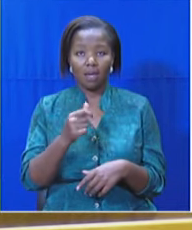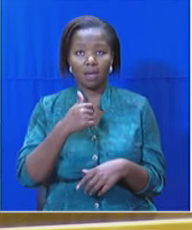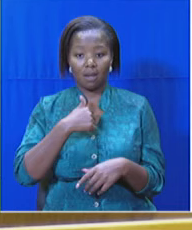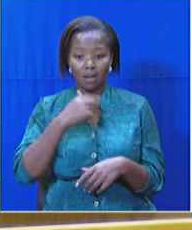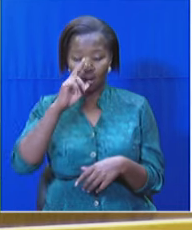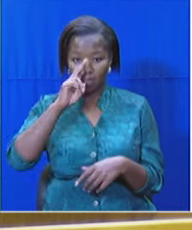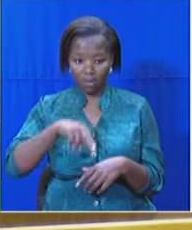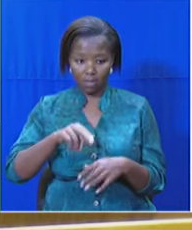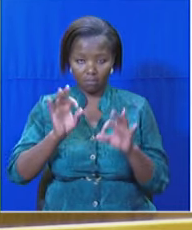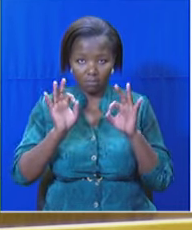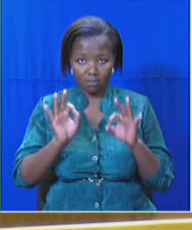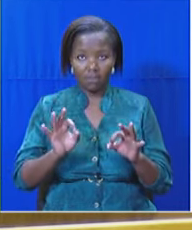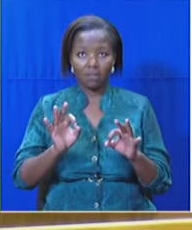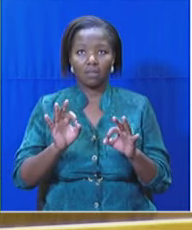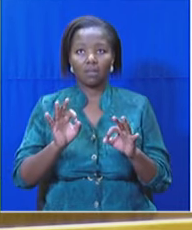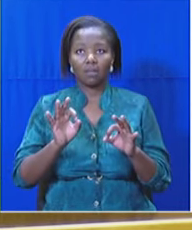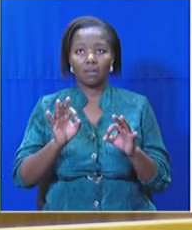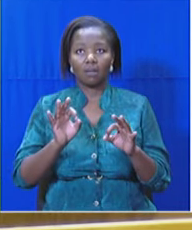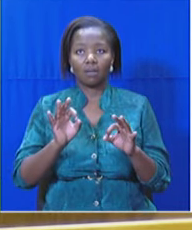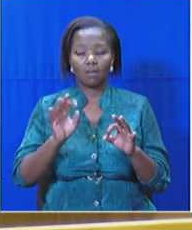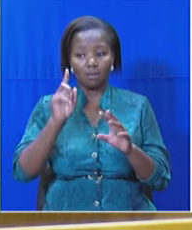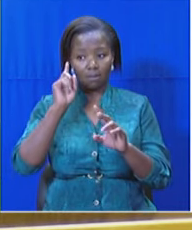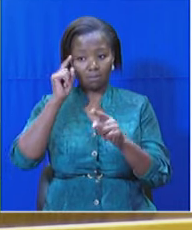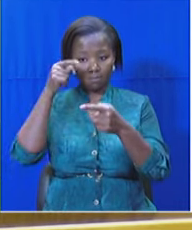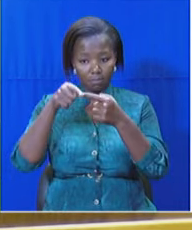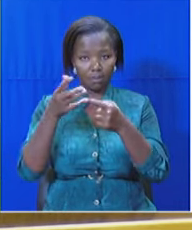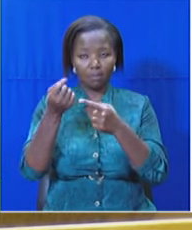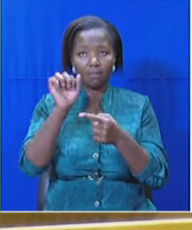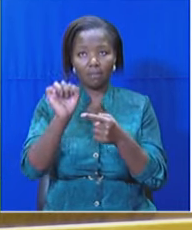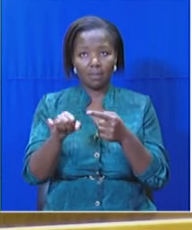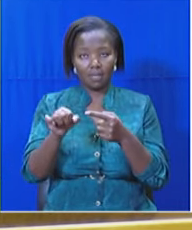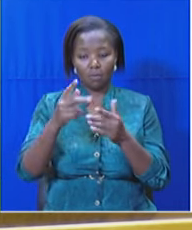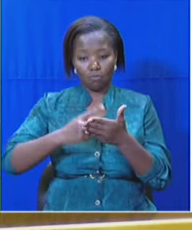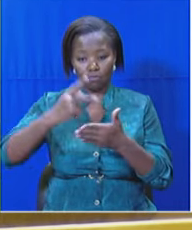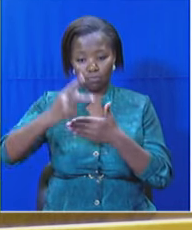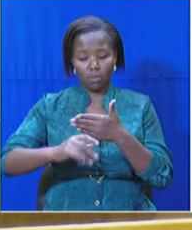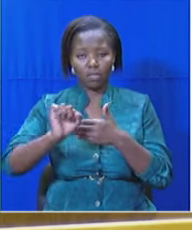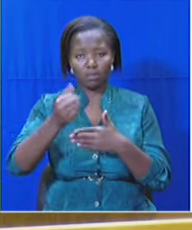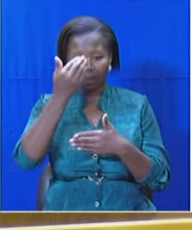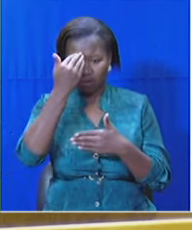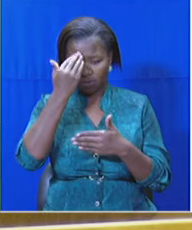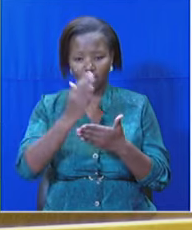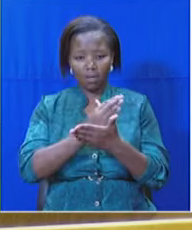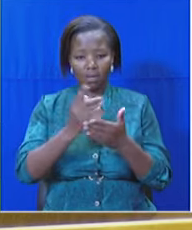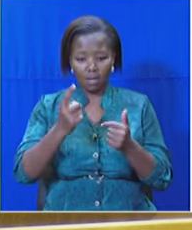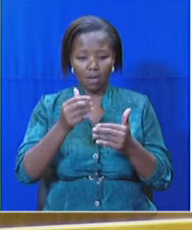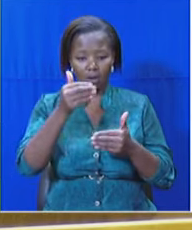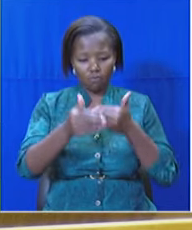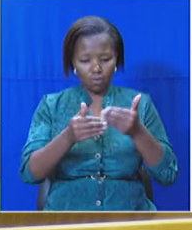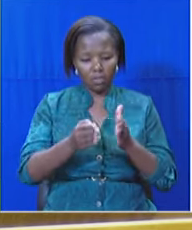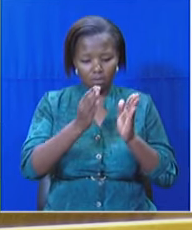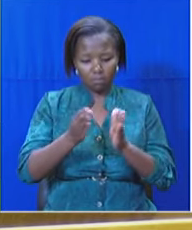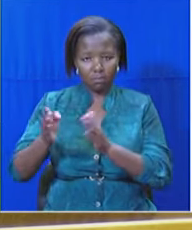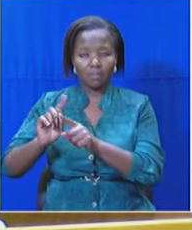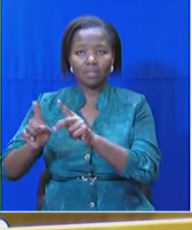ultimately the initiate goal that we want at this project. We know to go to different phases, but I would like to